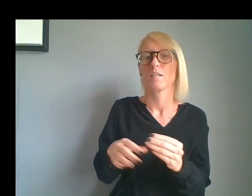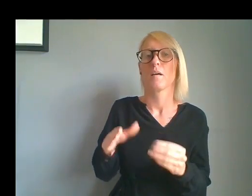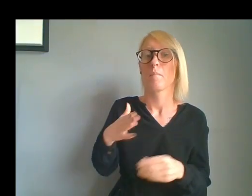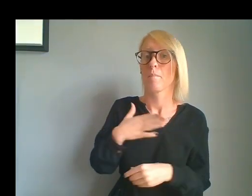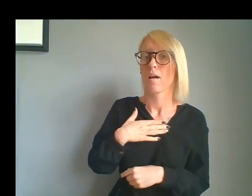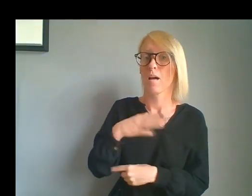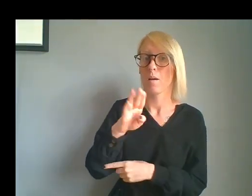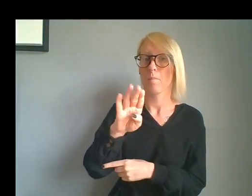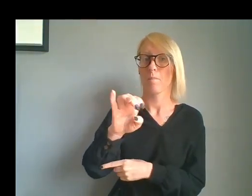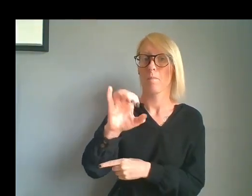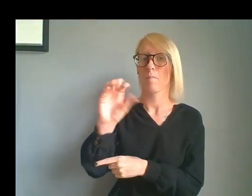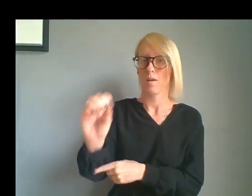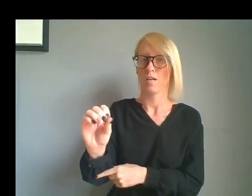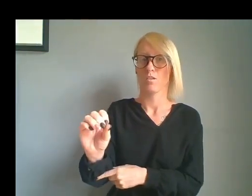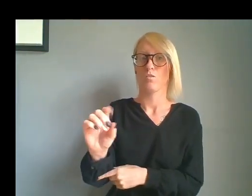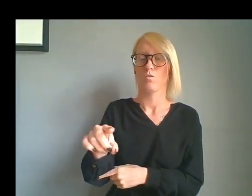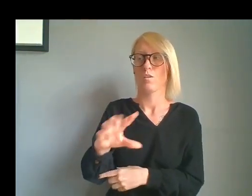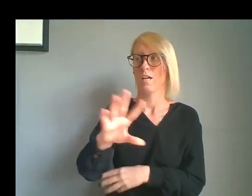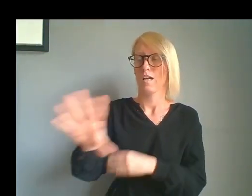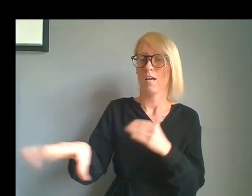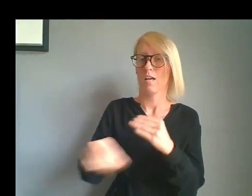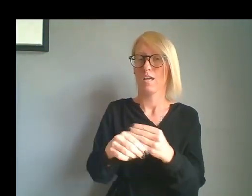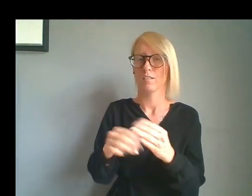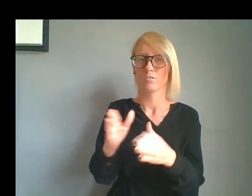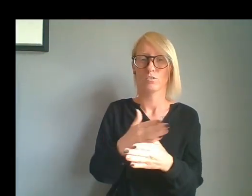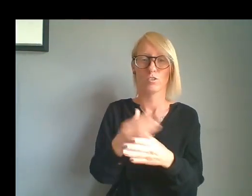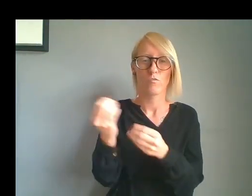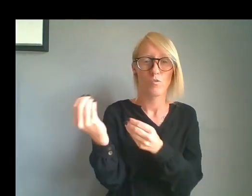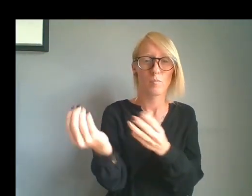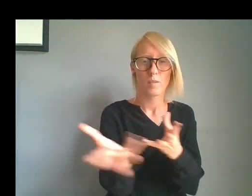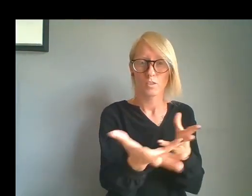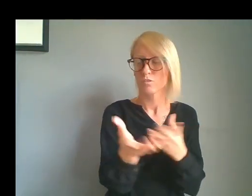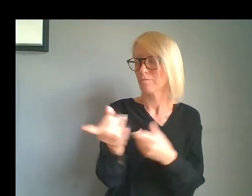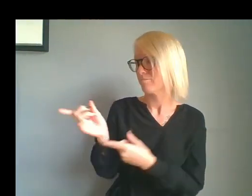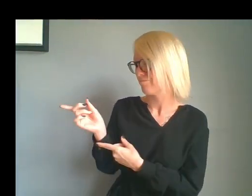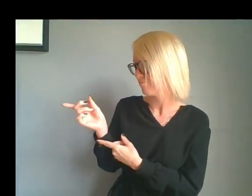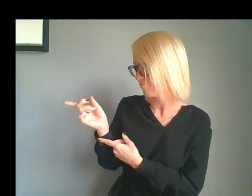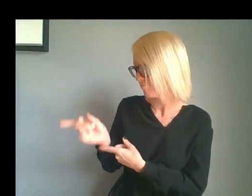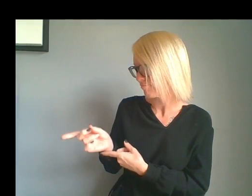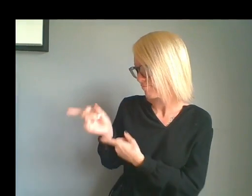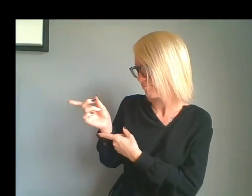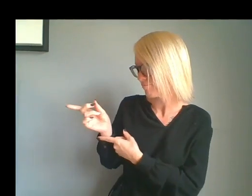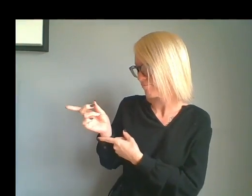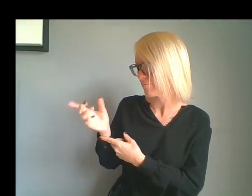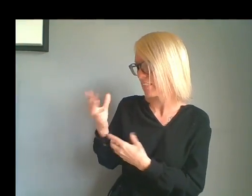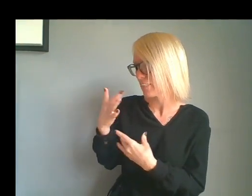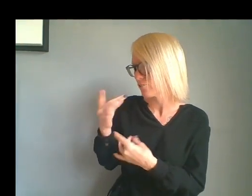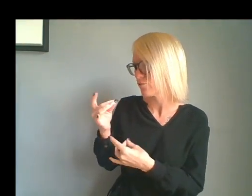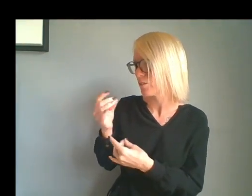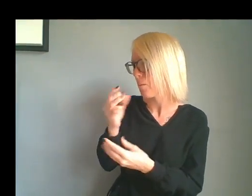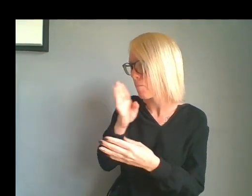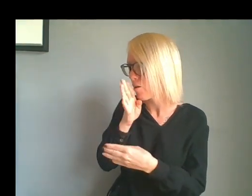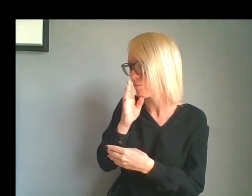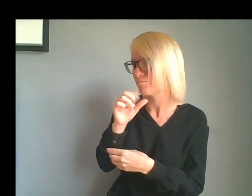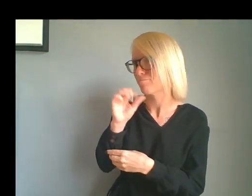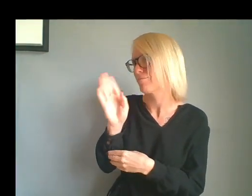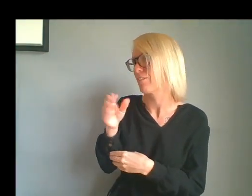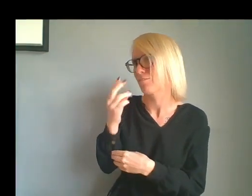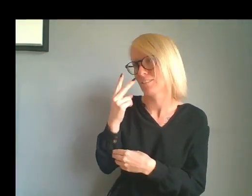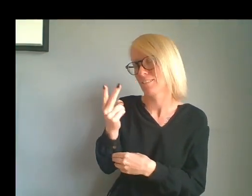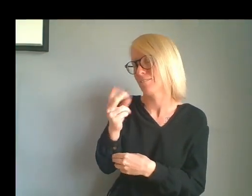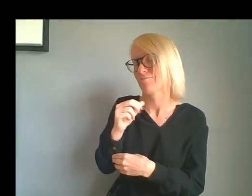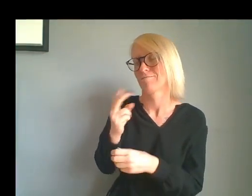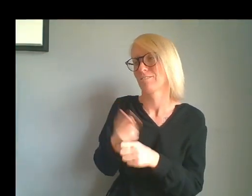sharing information on nonprofit technology and social media. If you're interested in what I'm eating for breakfast, you're never going to see it on here. I don't use